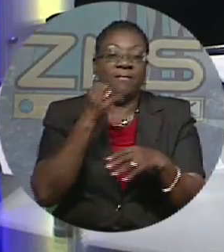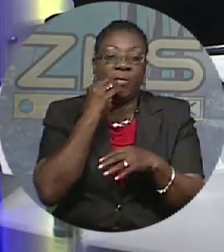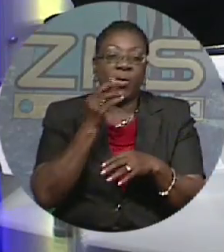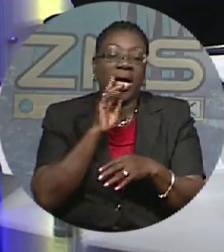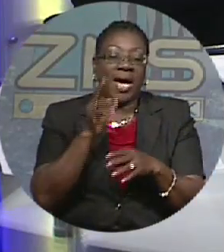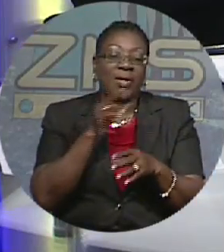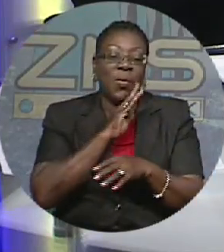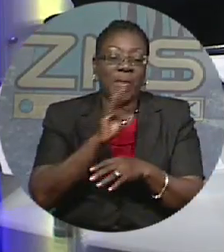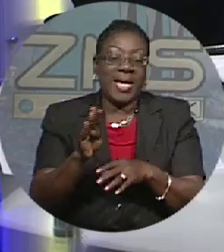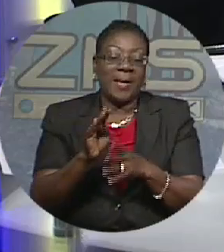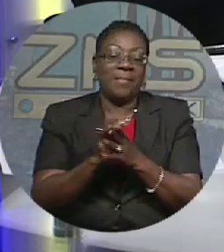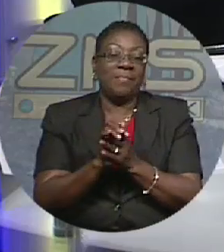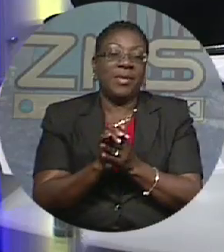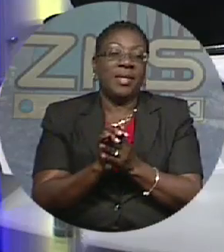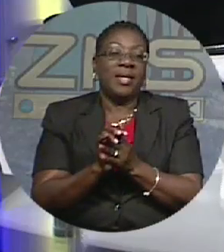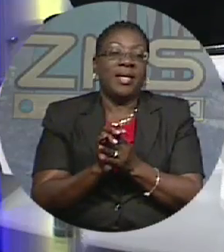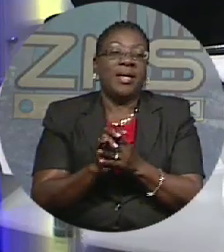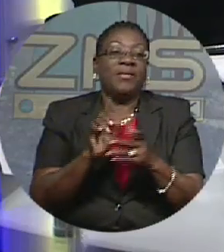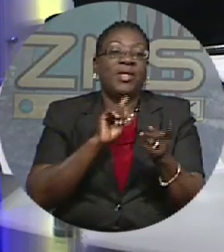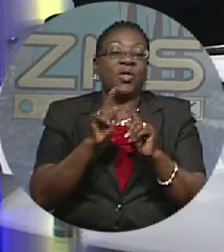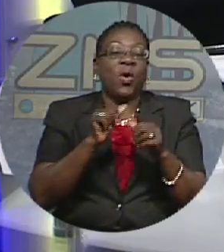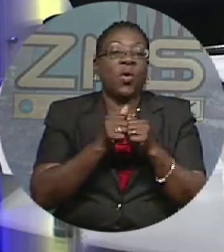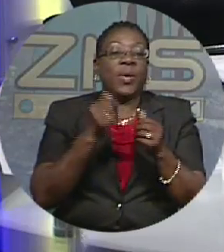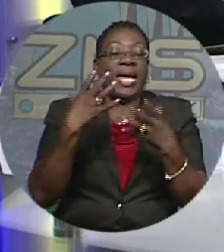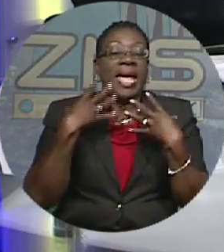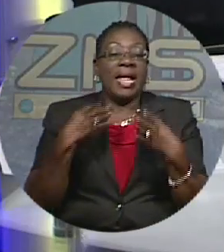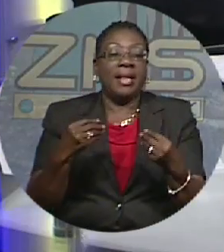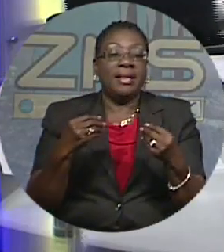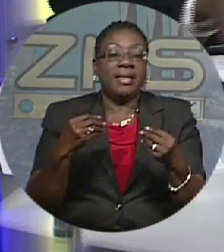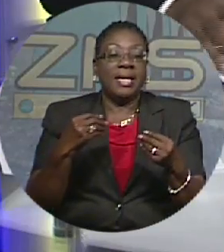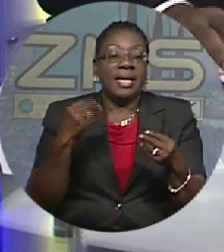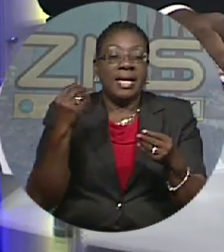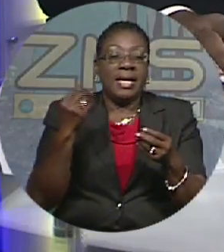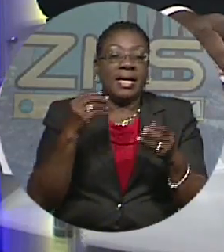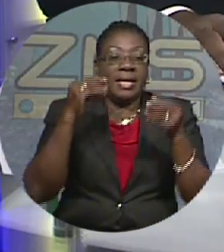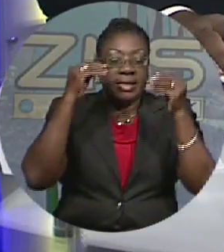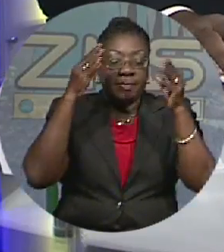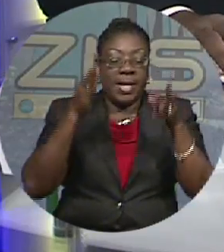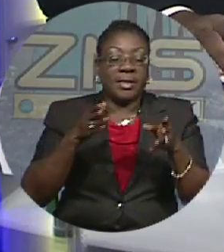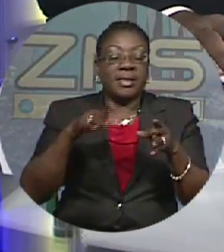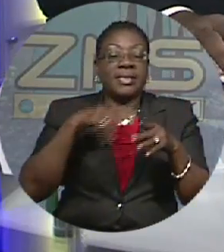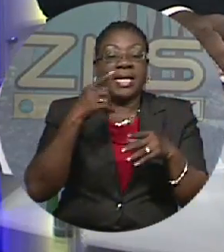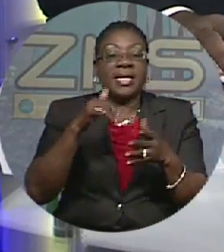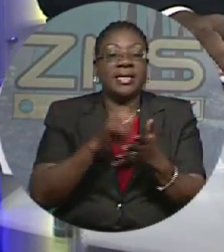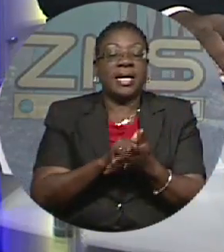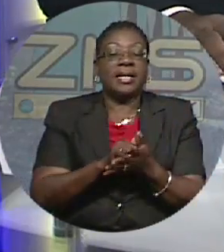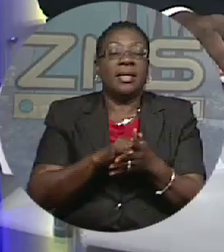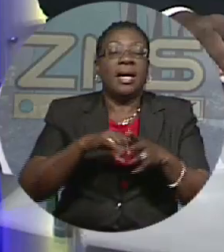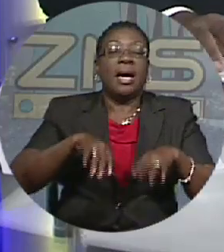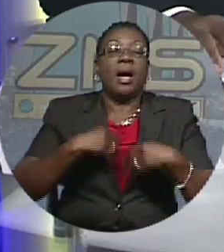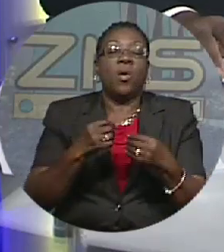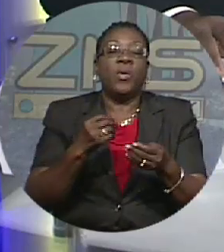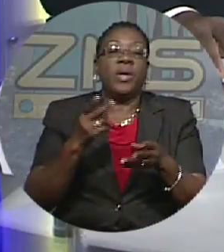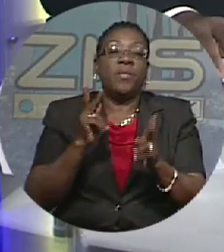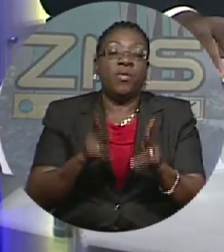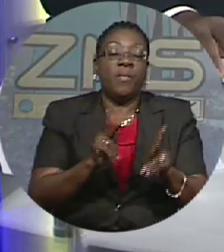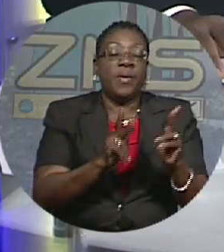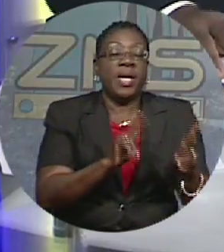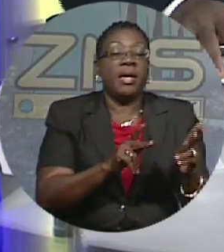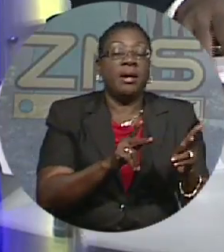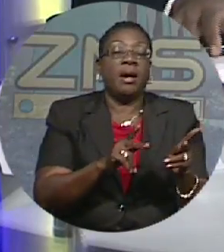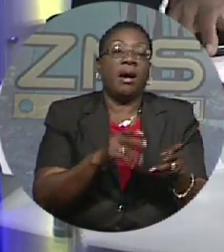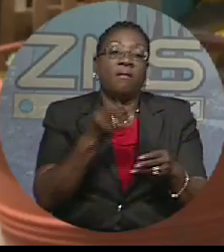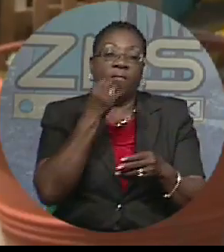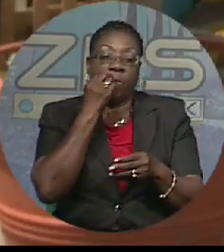blame. That's right. Cleopatra Murphy spoke with health inspectors who say that proper food preparation can go a long way in preventing an unnecessary trip to the